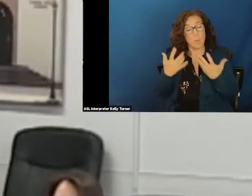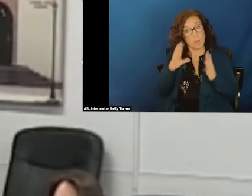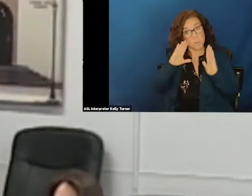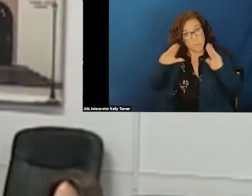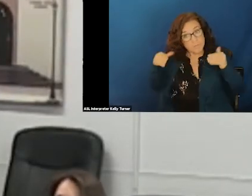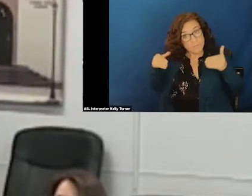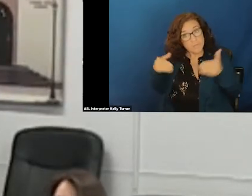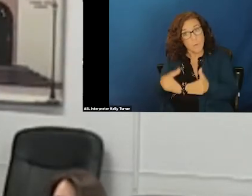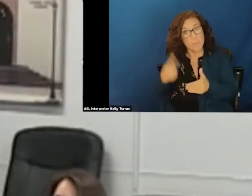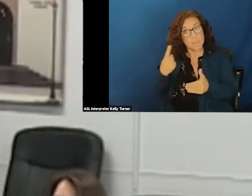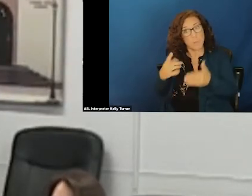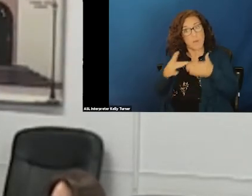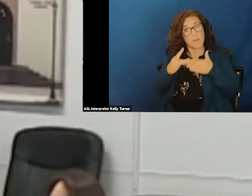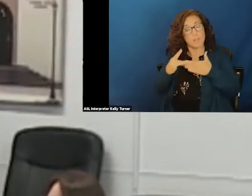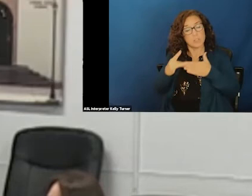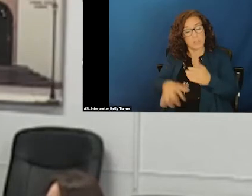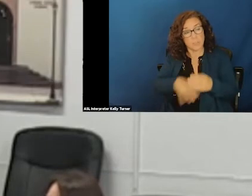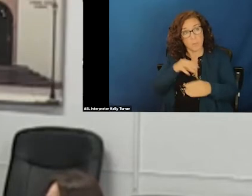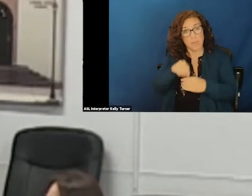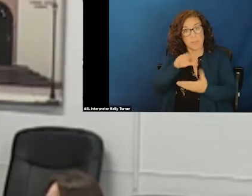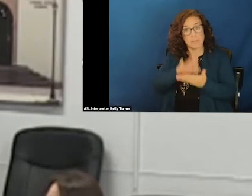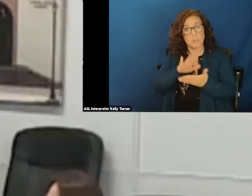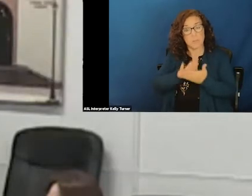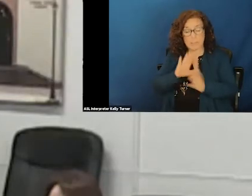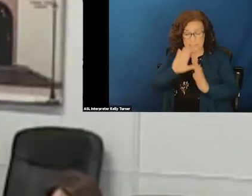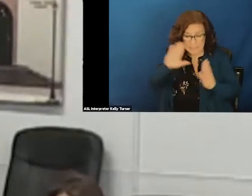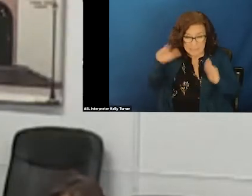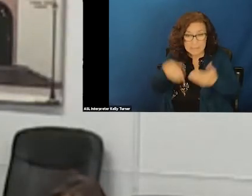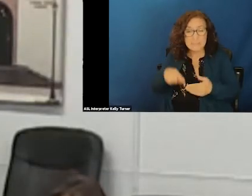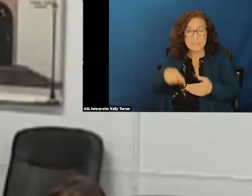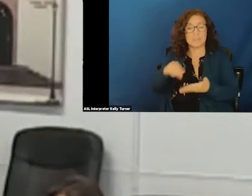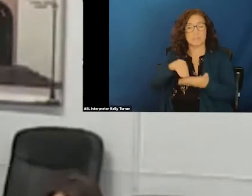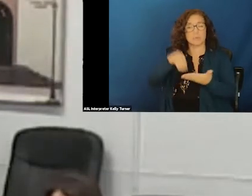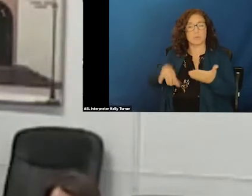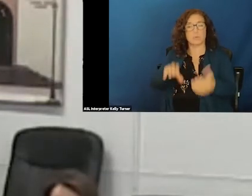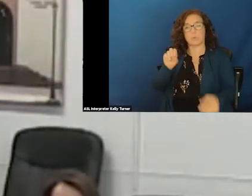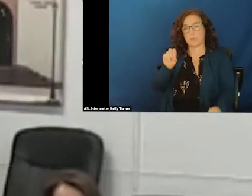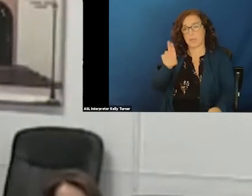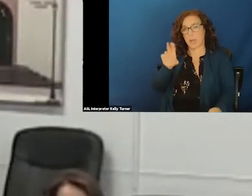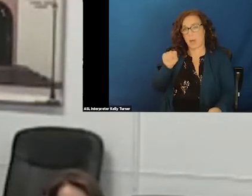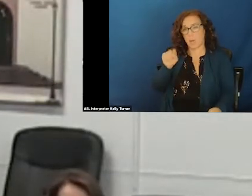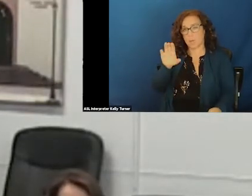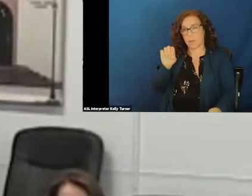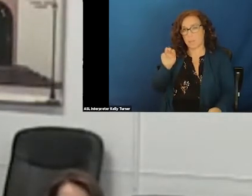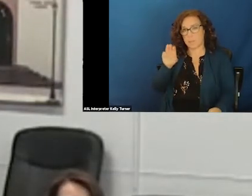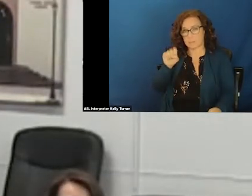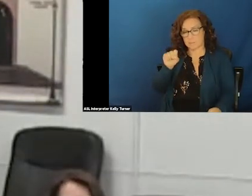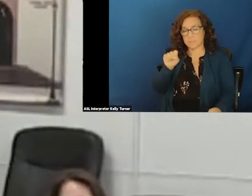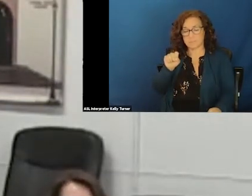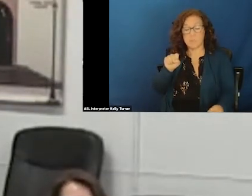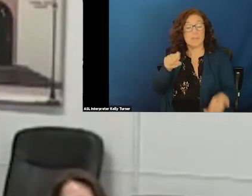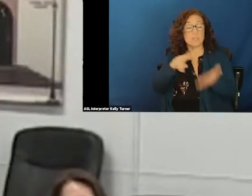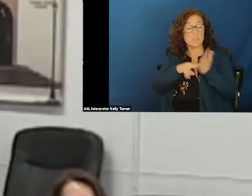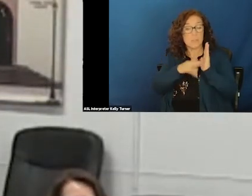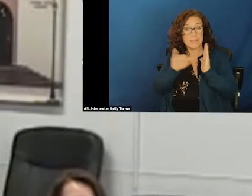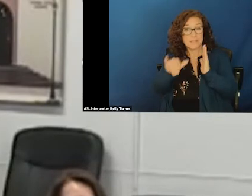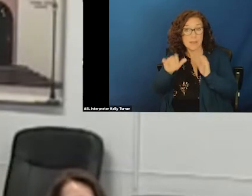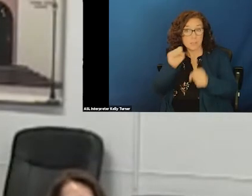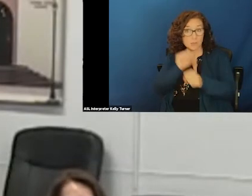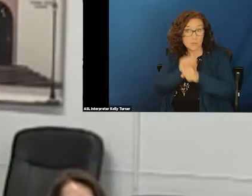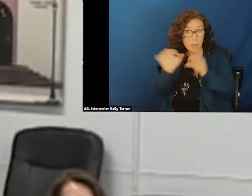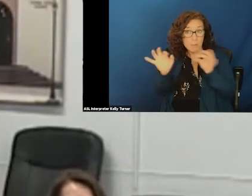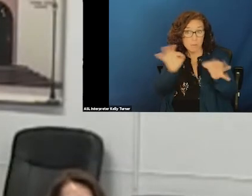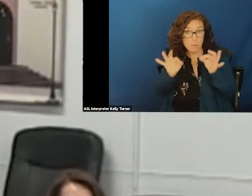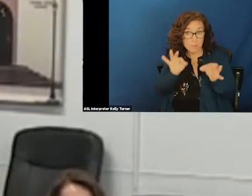job description that you will see actually highlights that. So there's a very intentional focus at